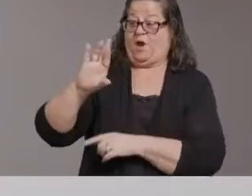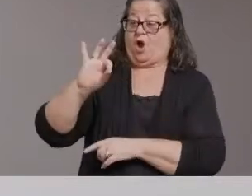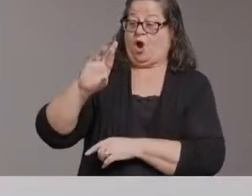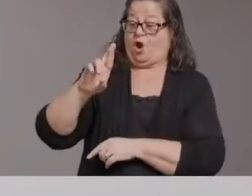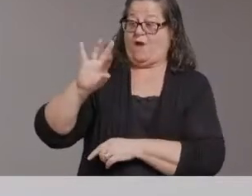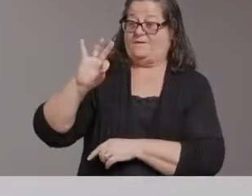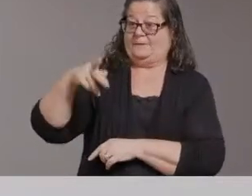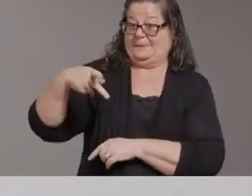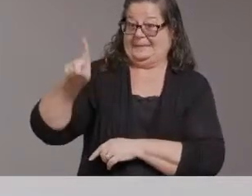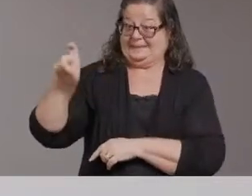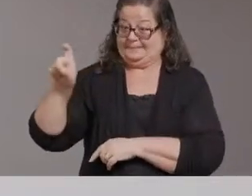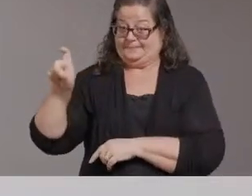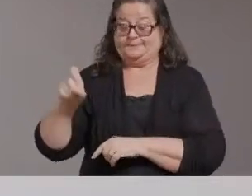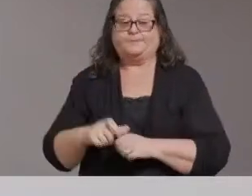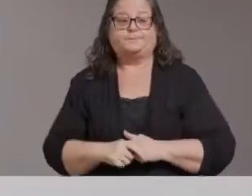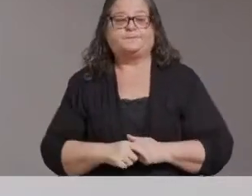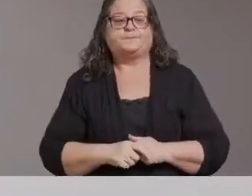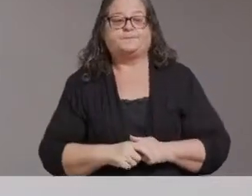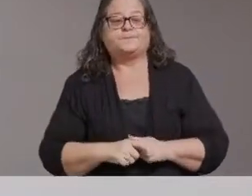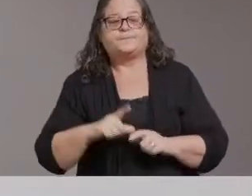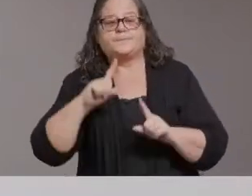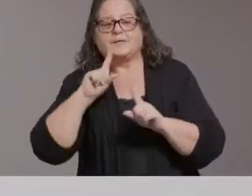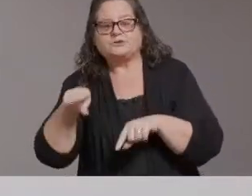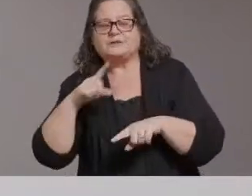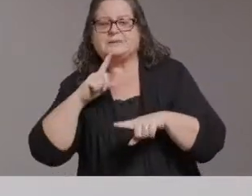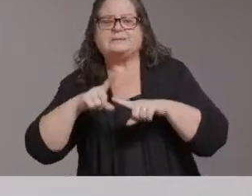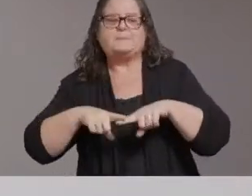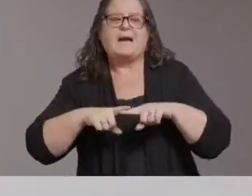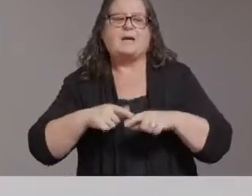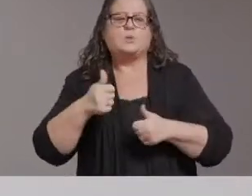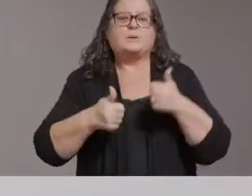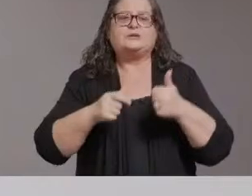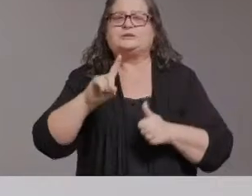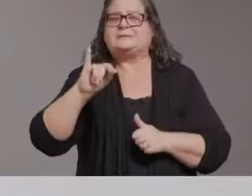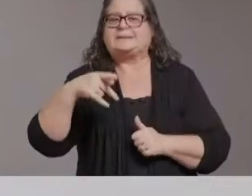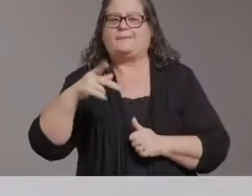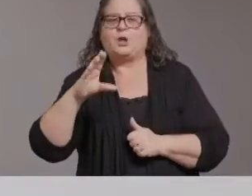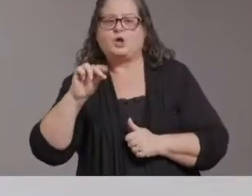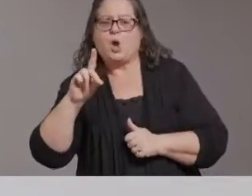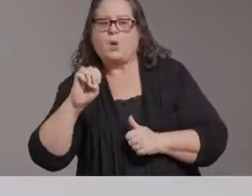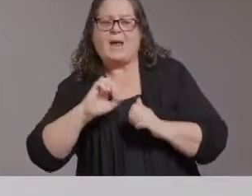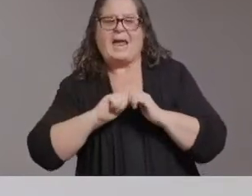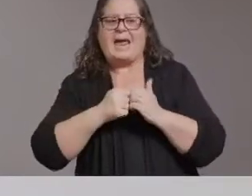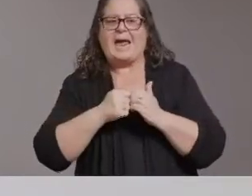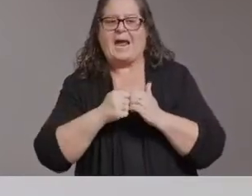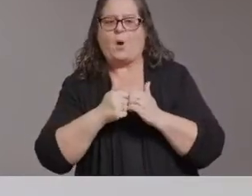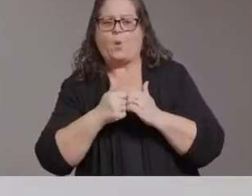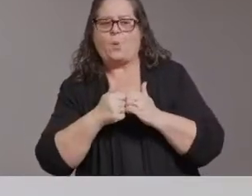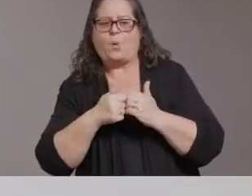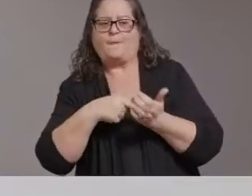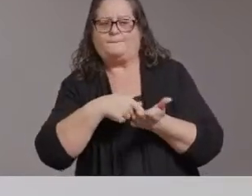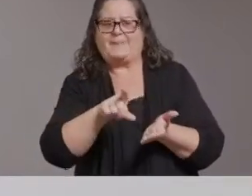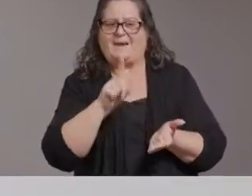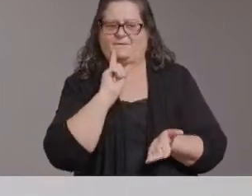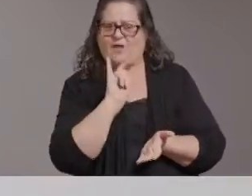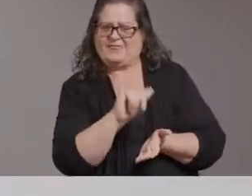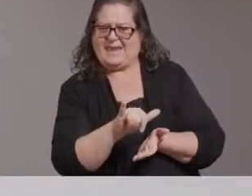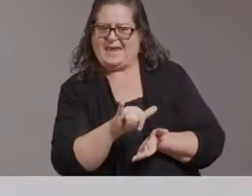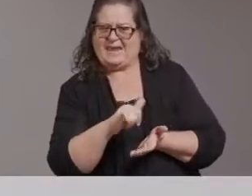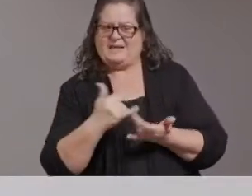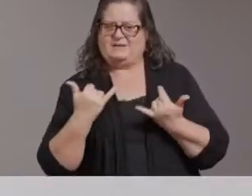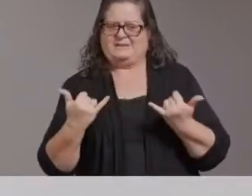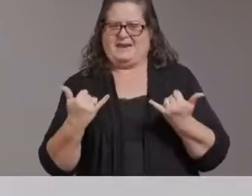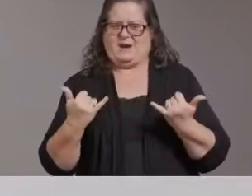is and how we're going to pay for that. Right now there is an invitation for bid. It's